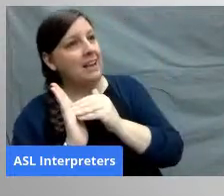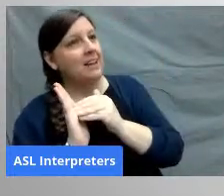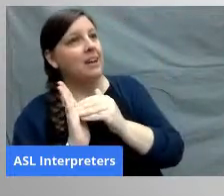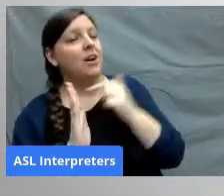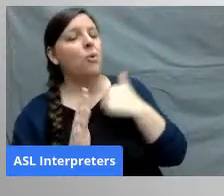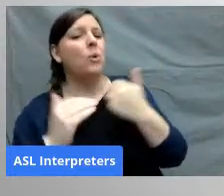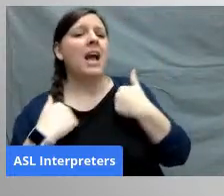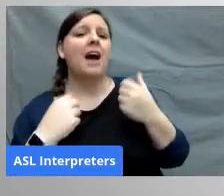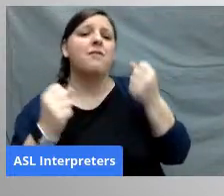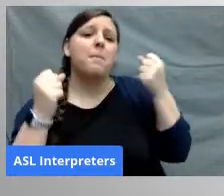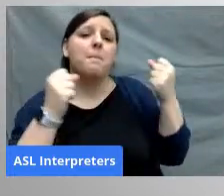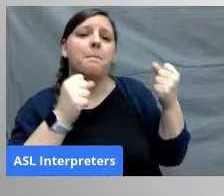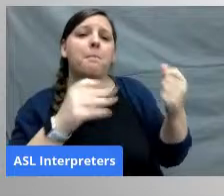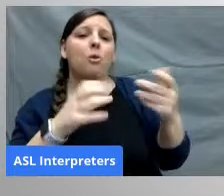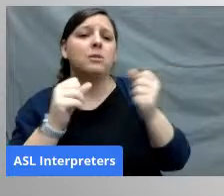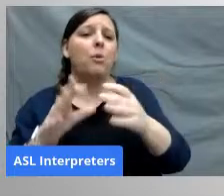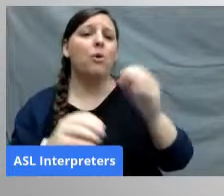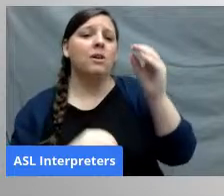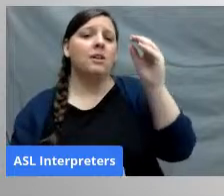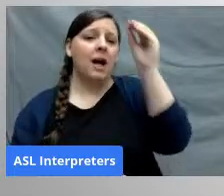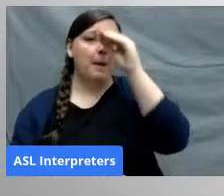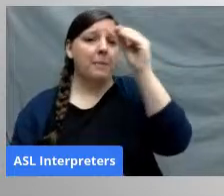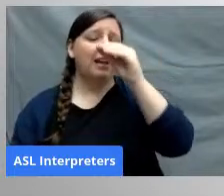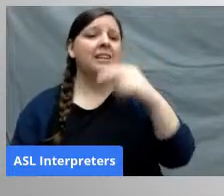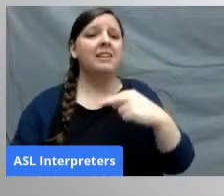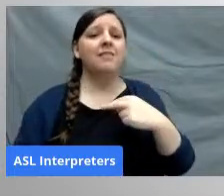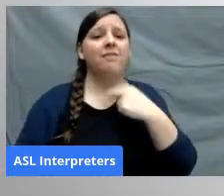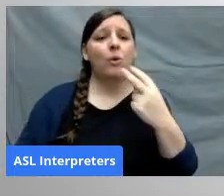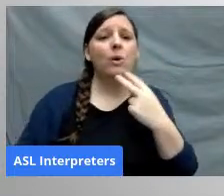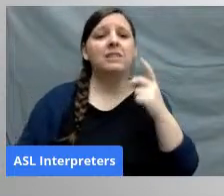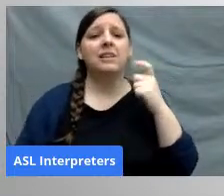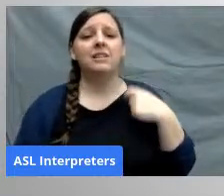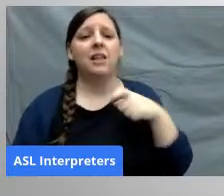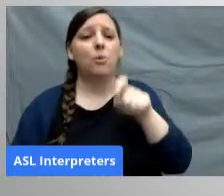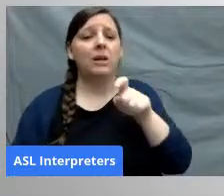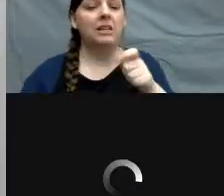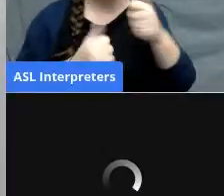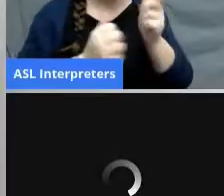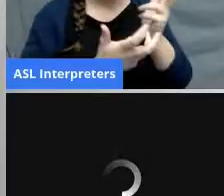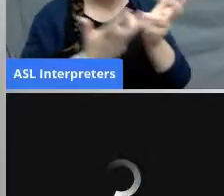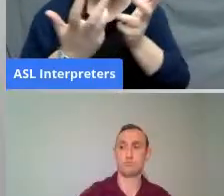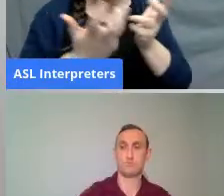multiple voices that we have to consider as we try to move forward with the decision.